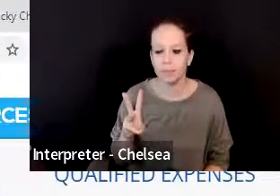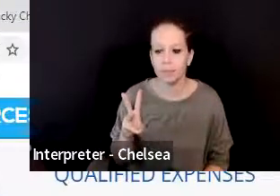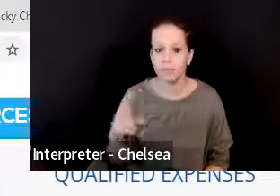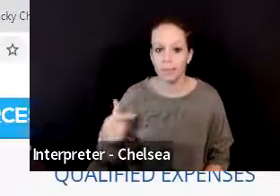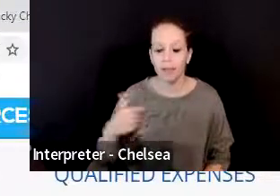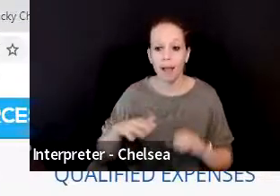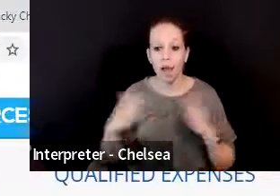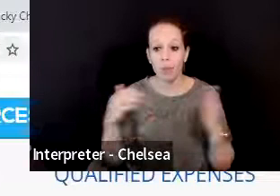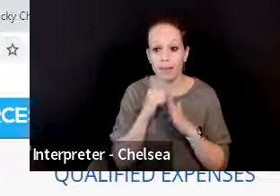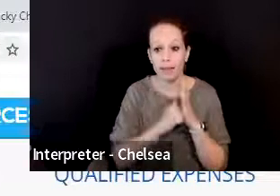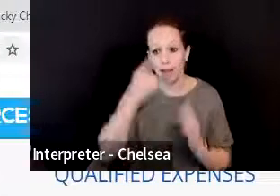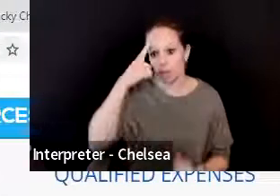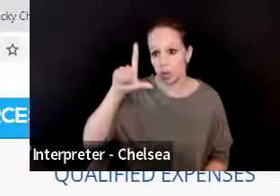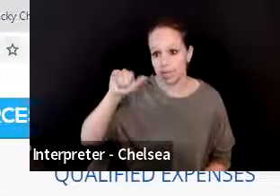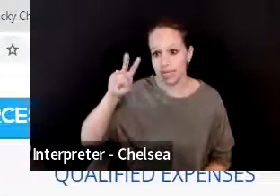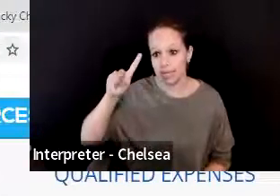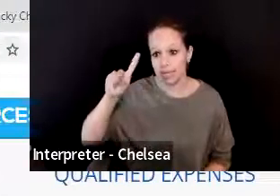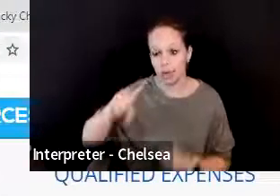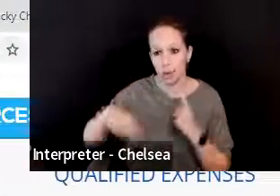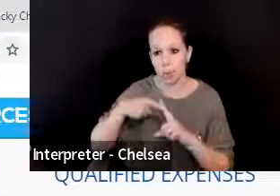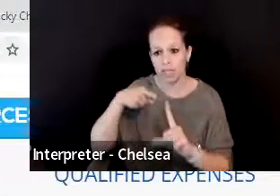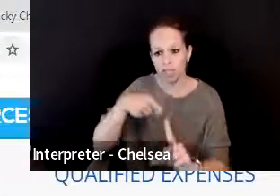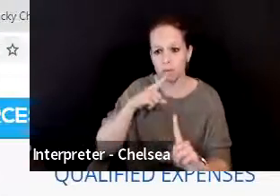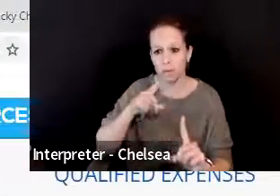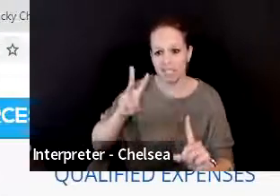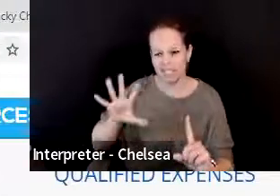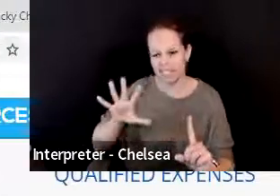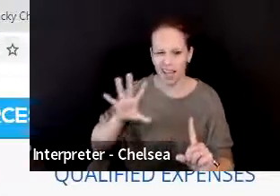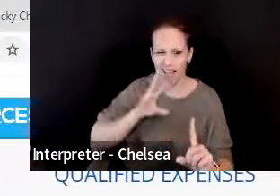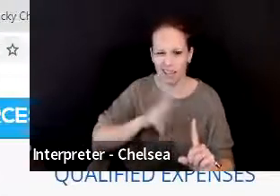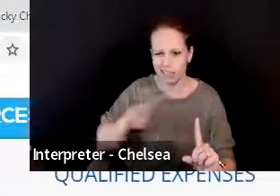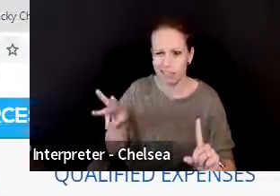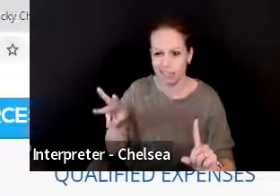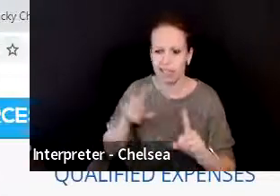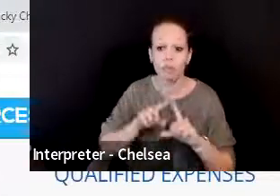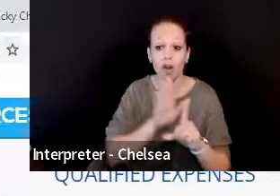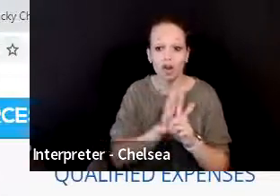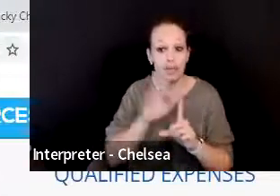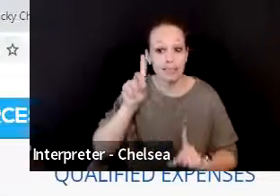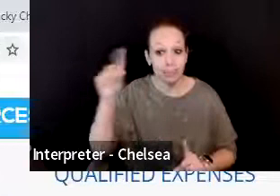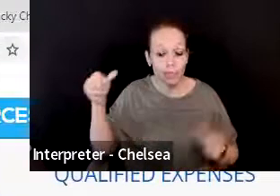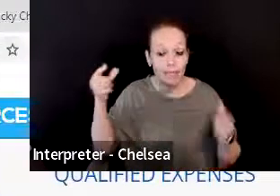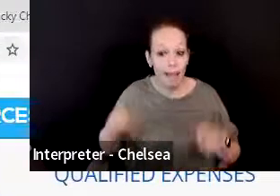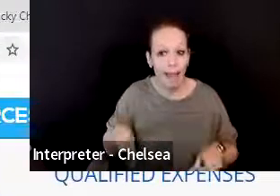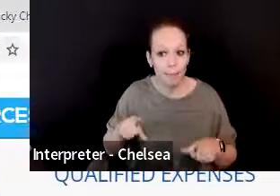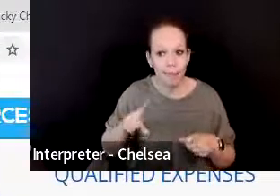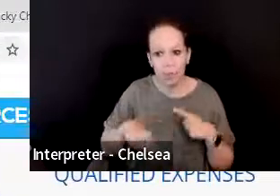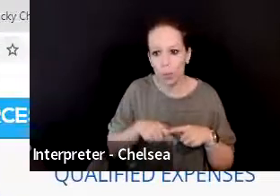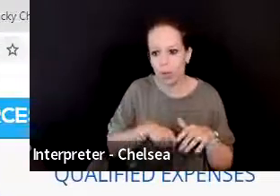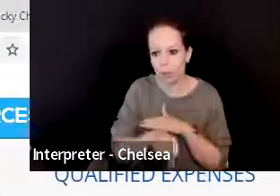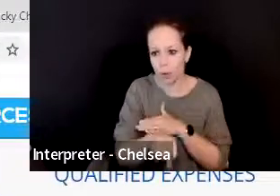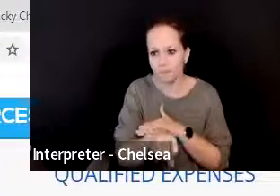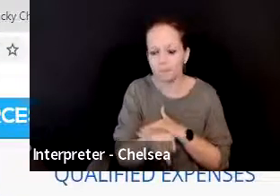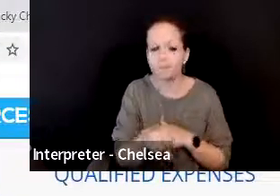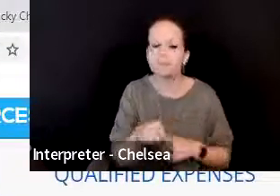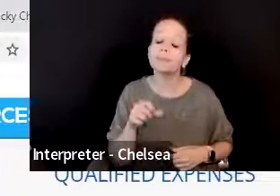opened the account for Linda when she was around 65 or 66, but her disability occurred at birth. So if you